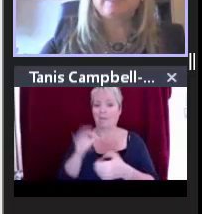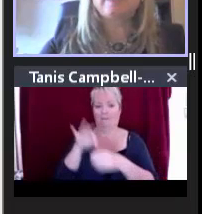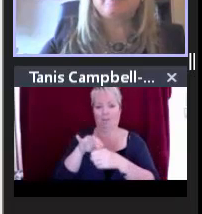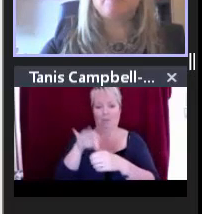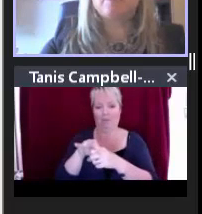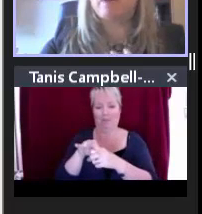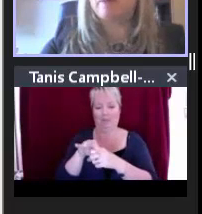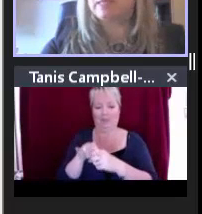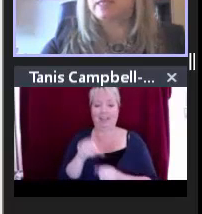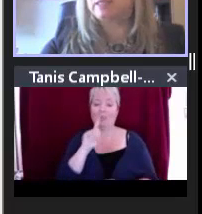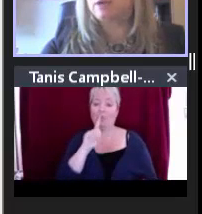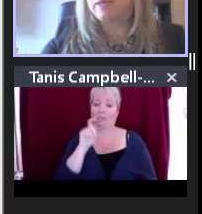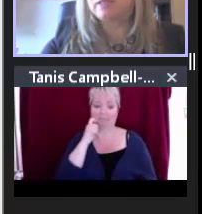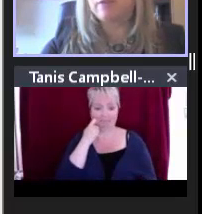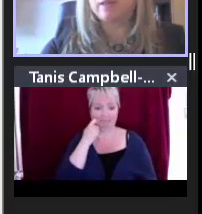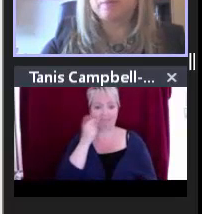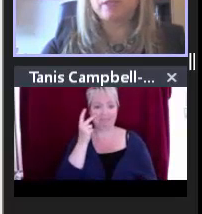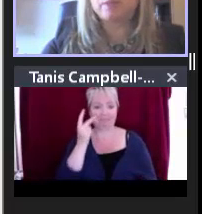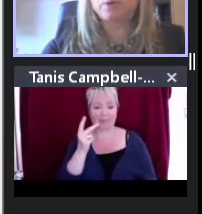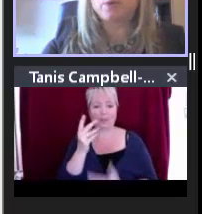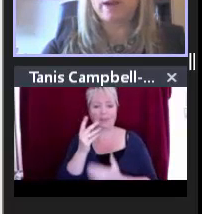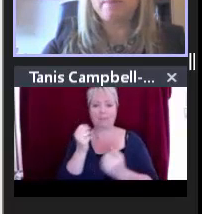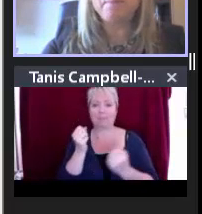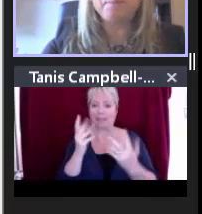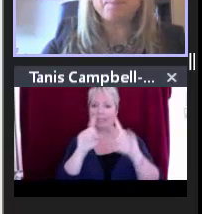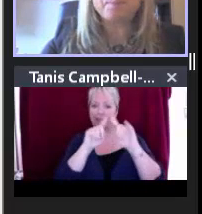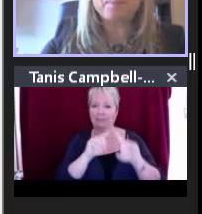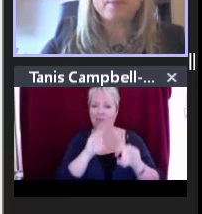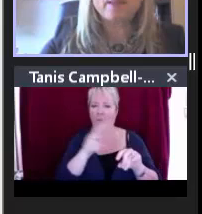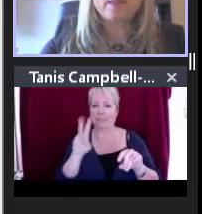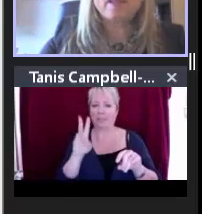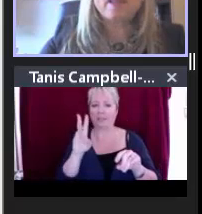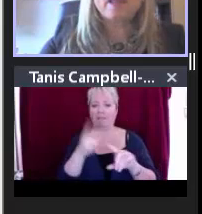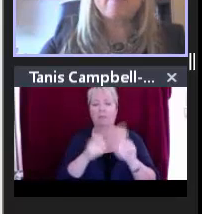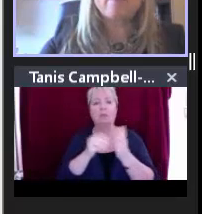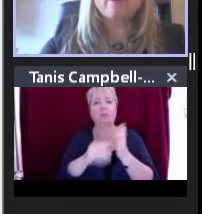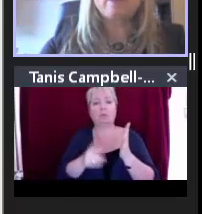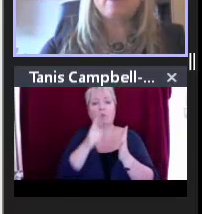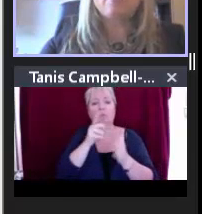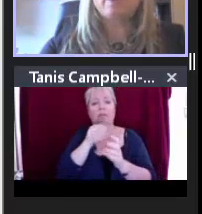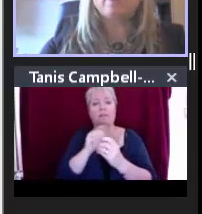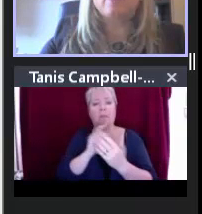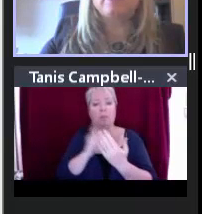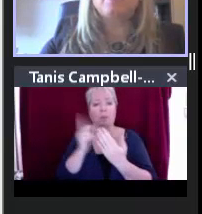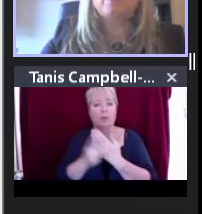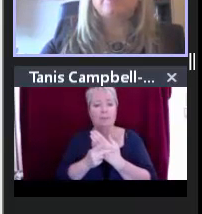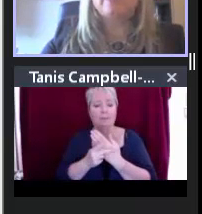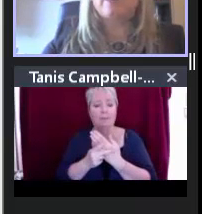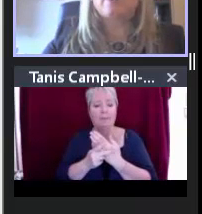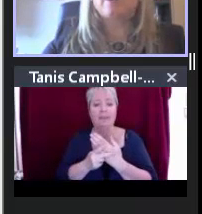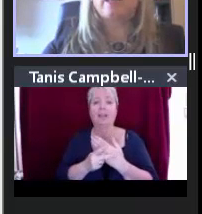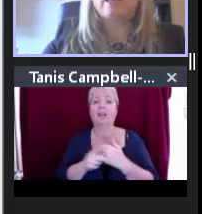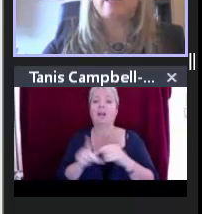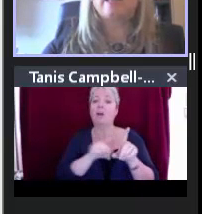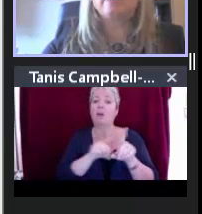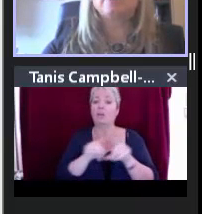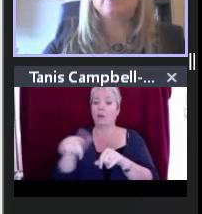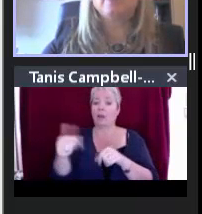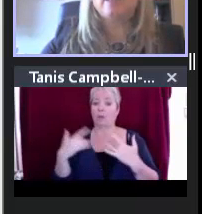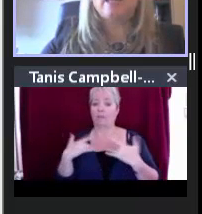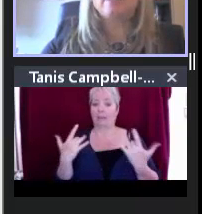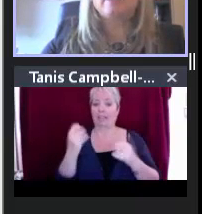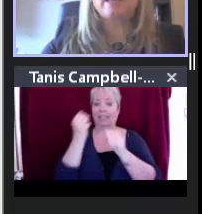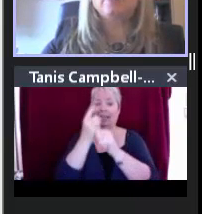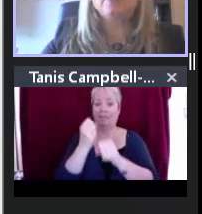neat. You can see the websites that are being developed in the program. Every year we also put together a